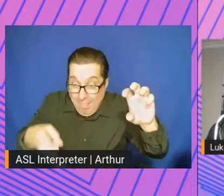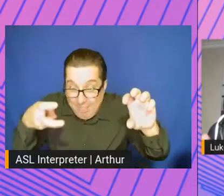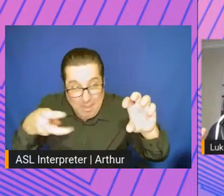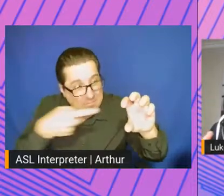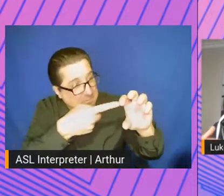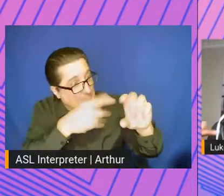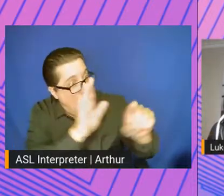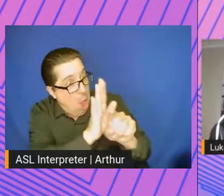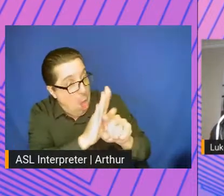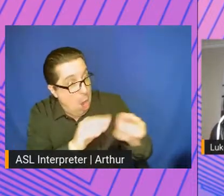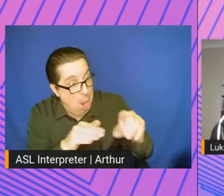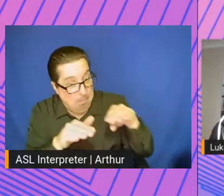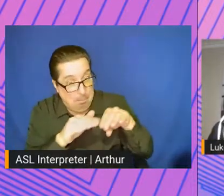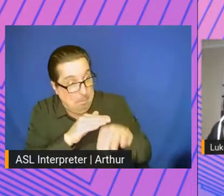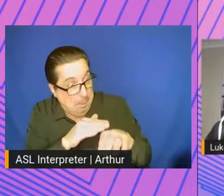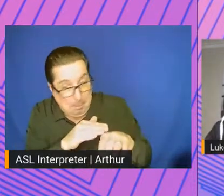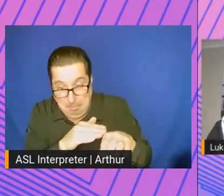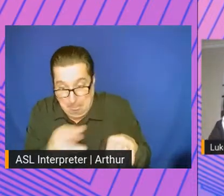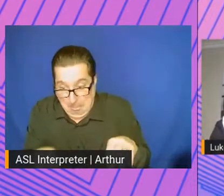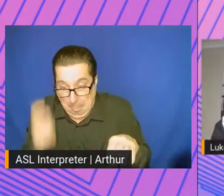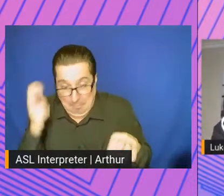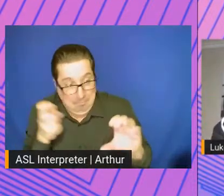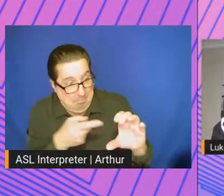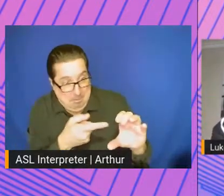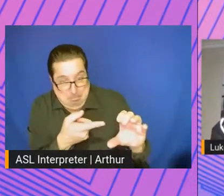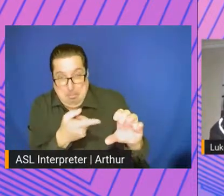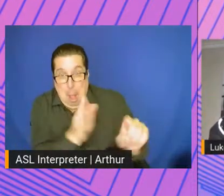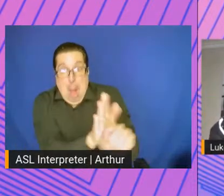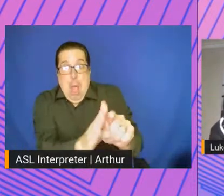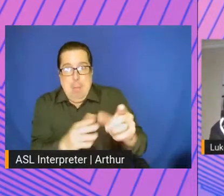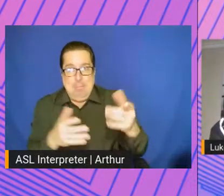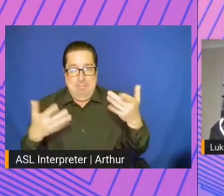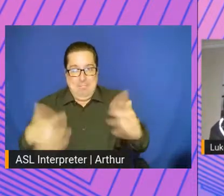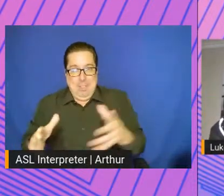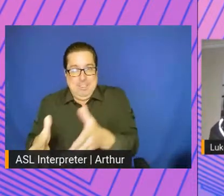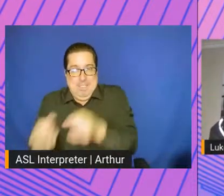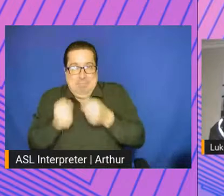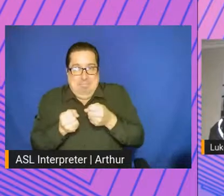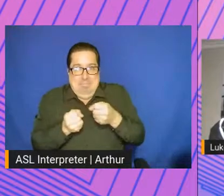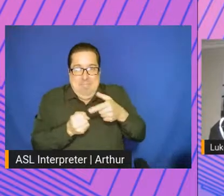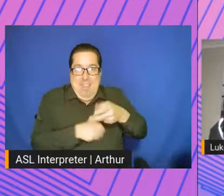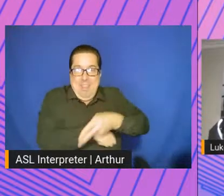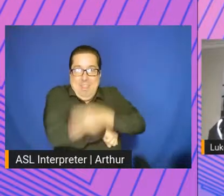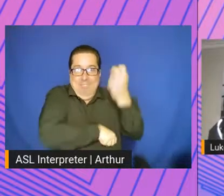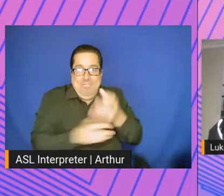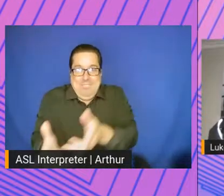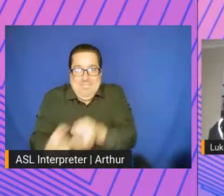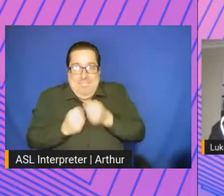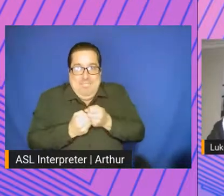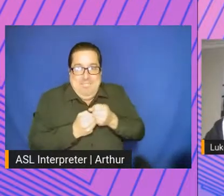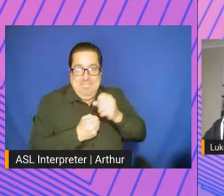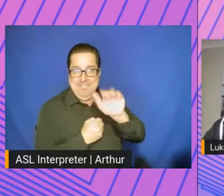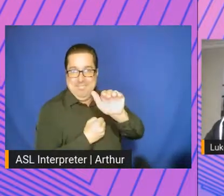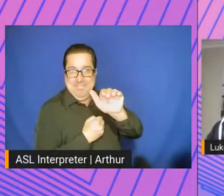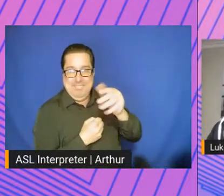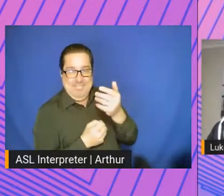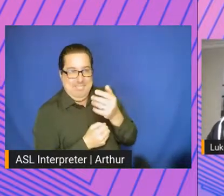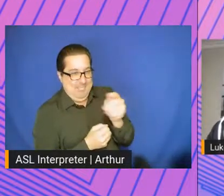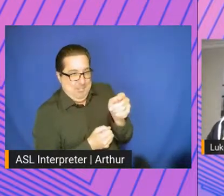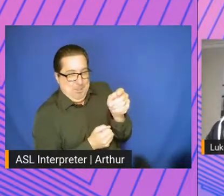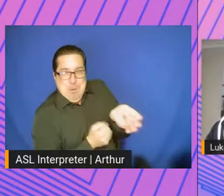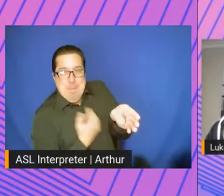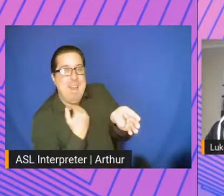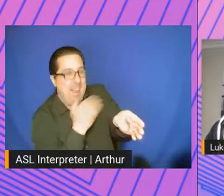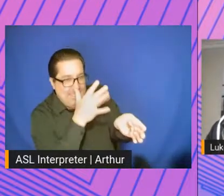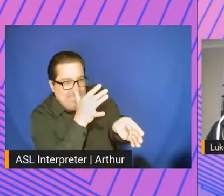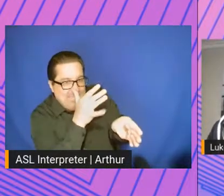so what you're basically trying to do is to catch things much earlier than that, before they even get to your yard. And so